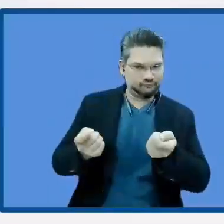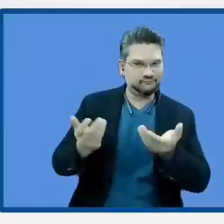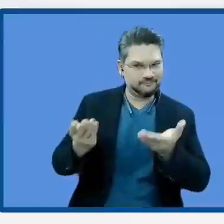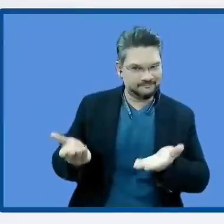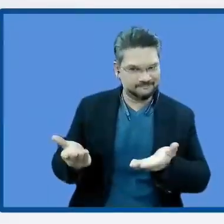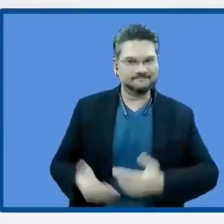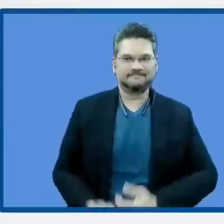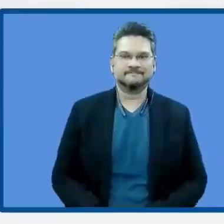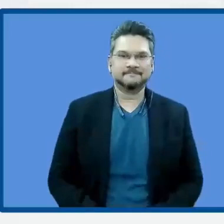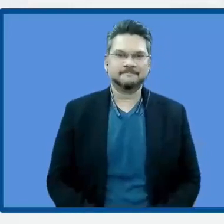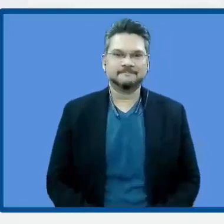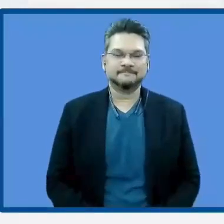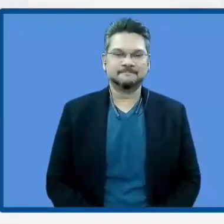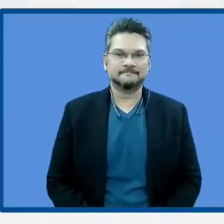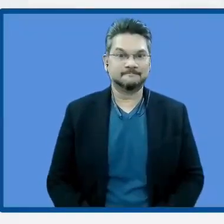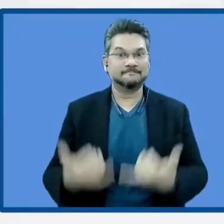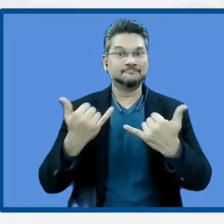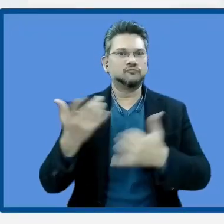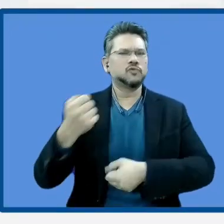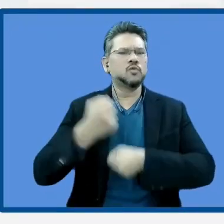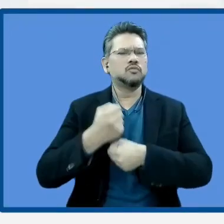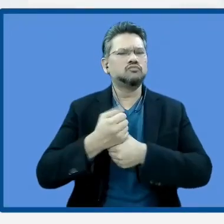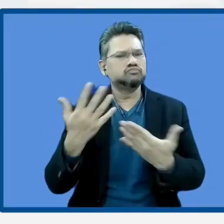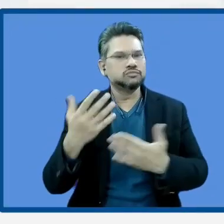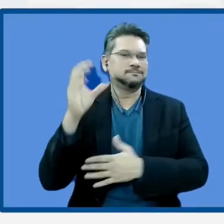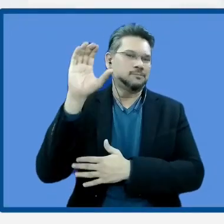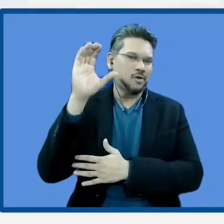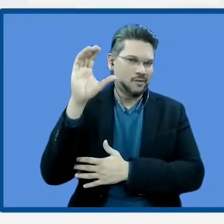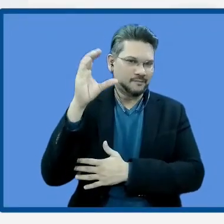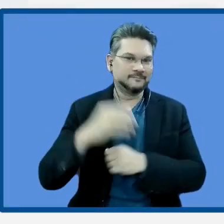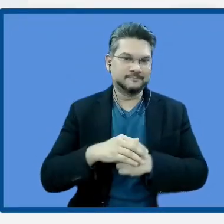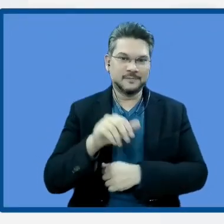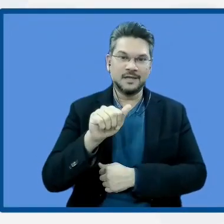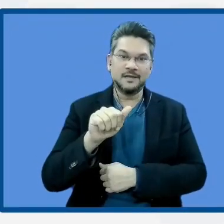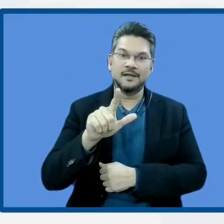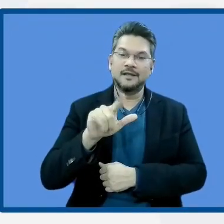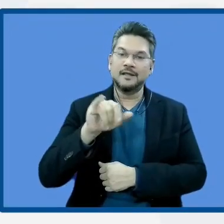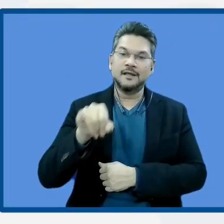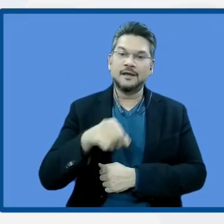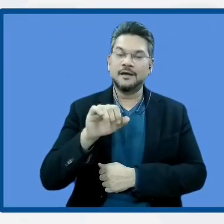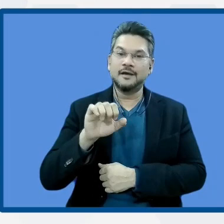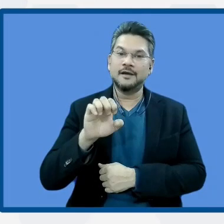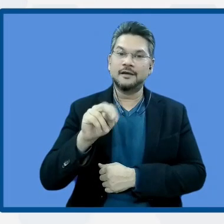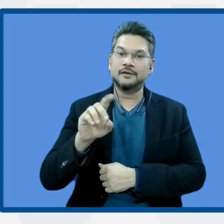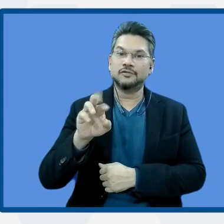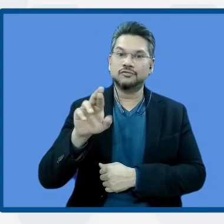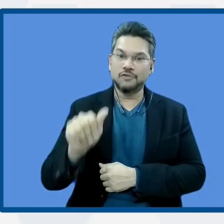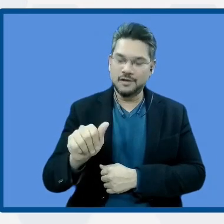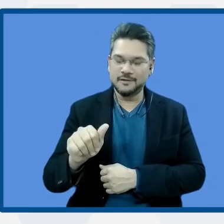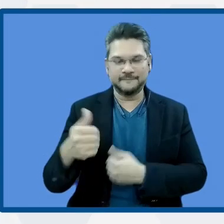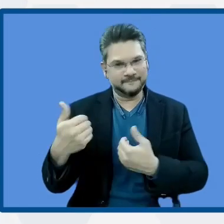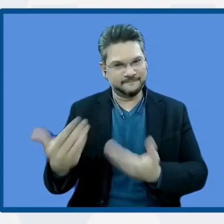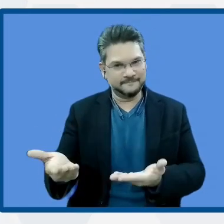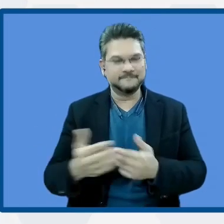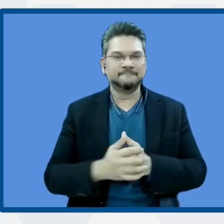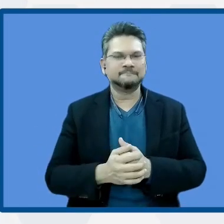She works in Colombia, mainly. She's based in Colombia. Alejandra, you have the floor. Thank you very much. Good afternoon to you all. Thank you